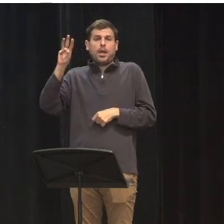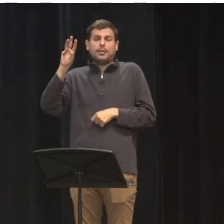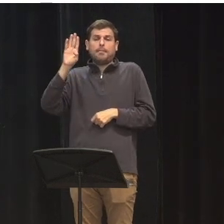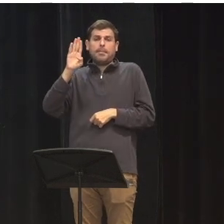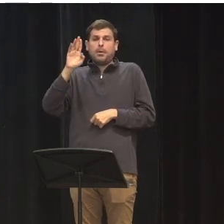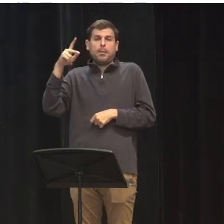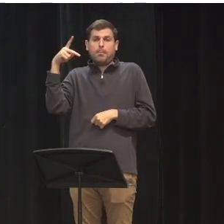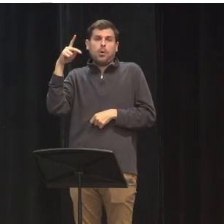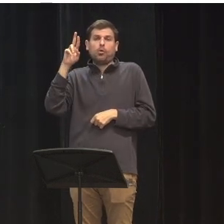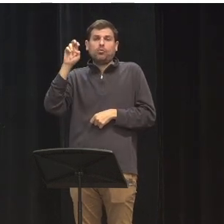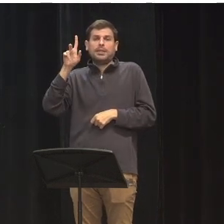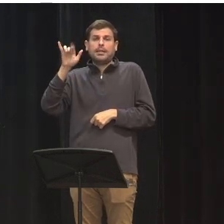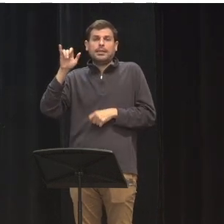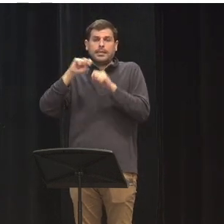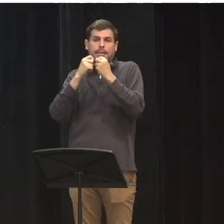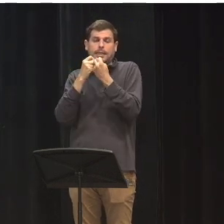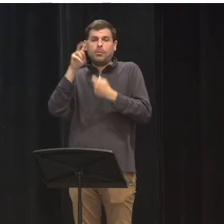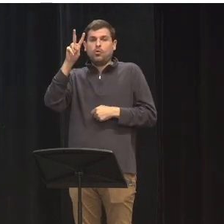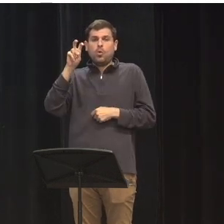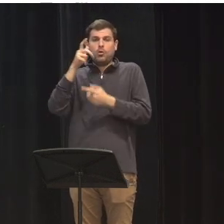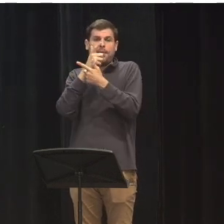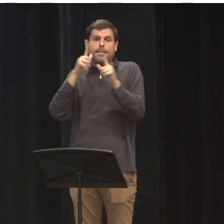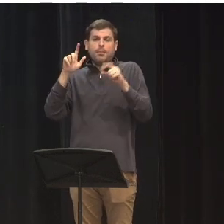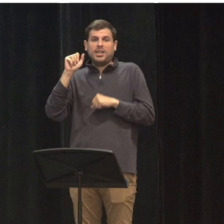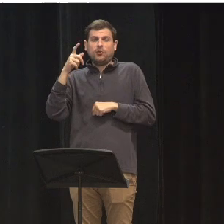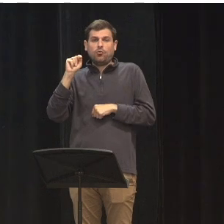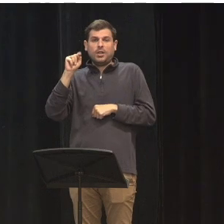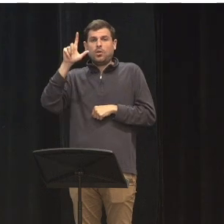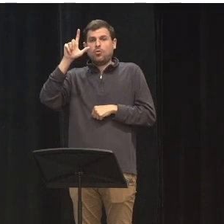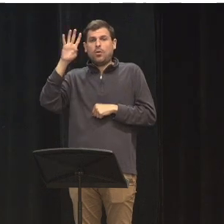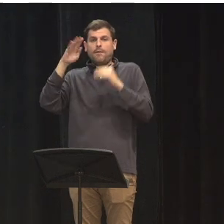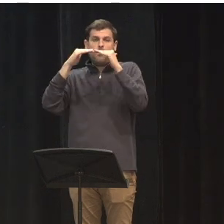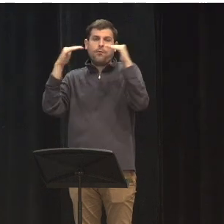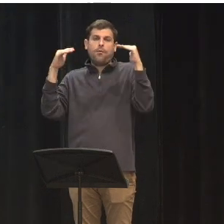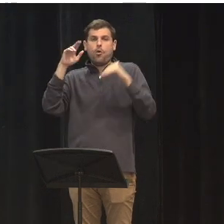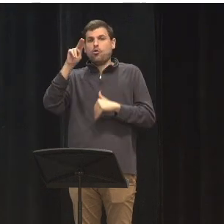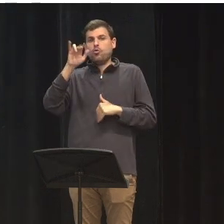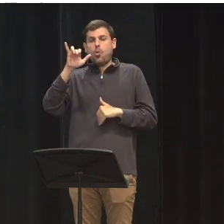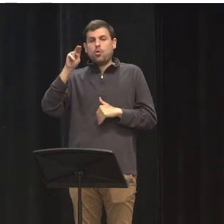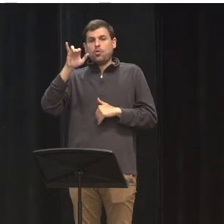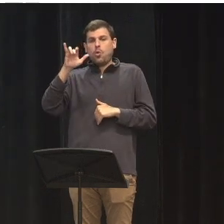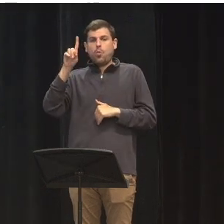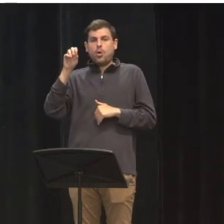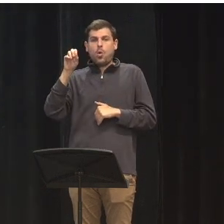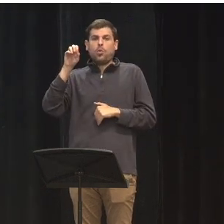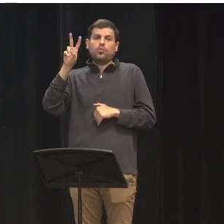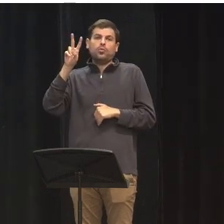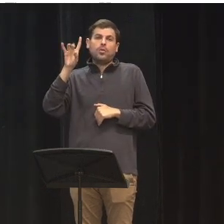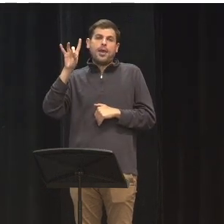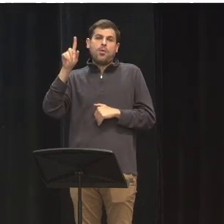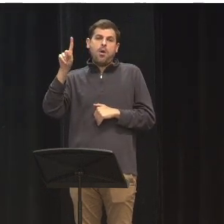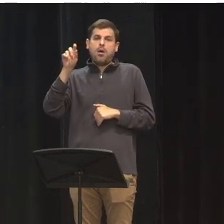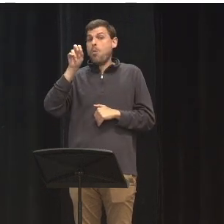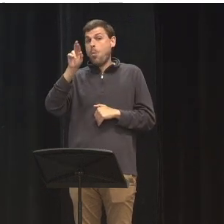Resiliency Project Team at 200 Liberty Street, 24th floor, New York, New York, 10281,